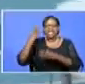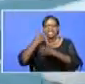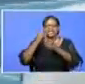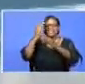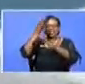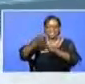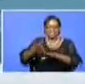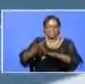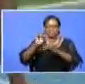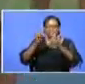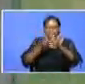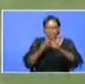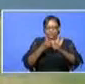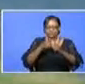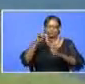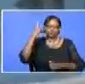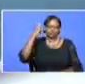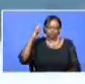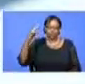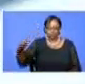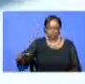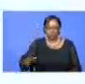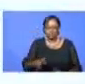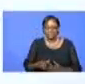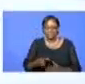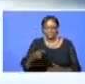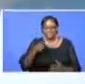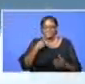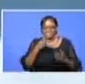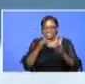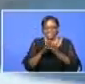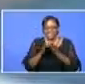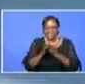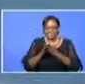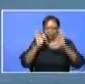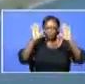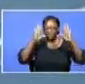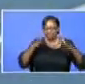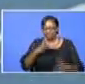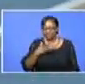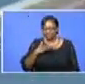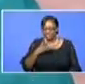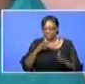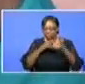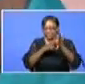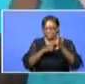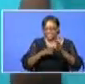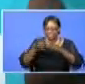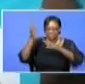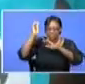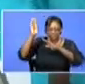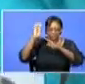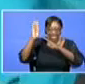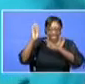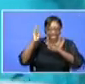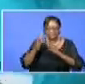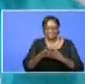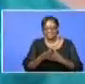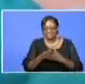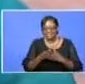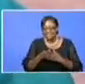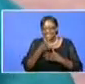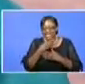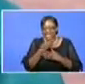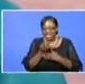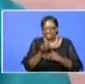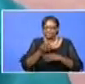Team Bahamas' first gold medal. Oh, that's an amazing feeling, you know, coming out here again to represent the Bahamas. Country that I love, and, you know,